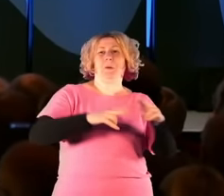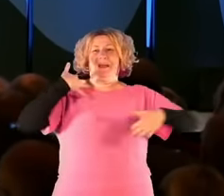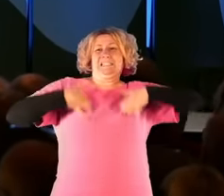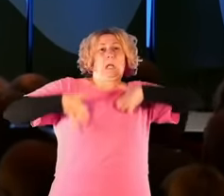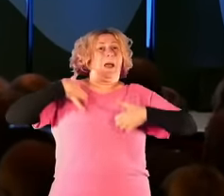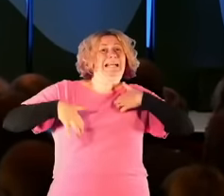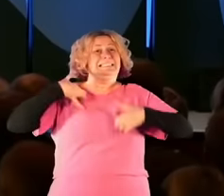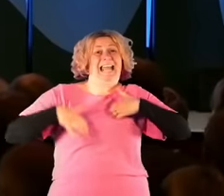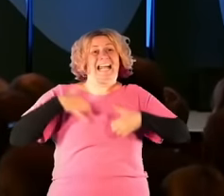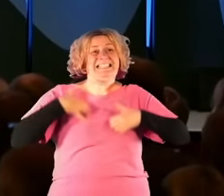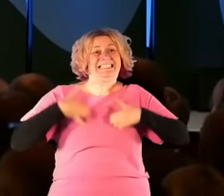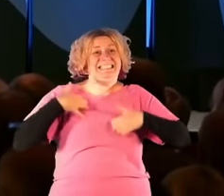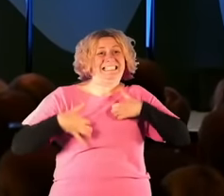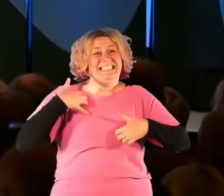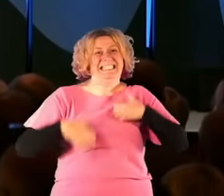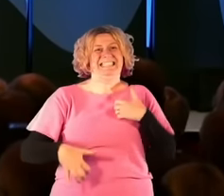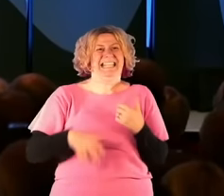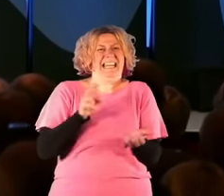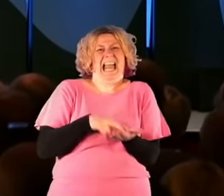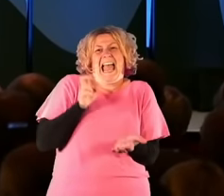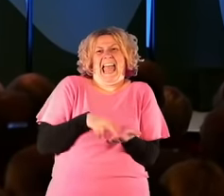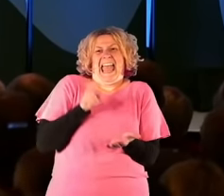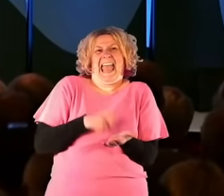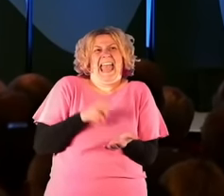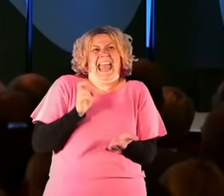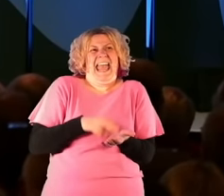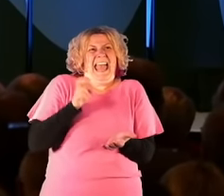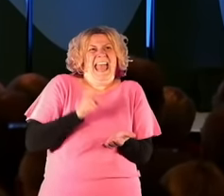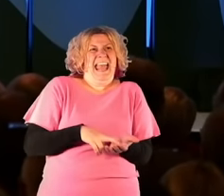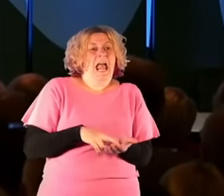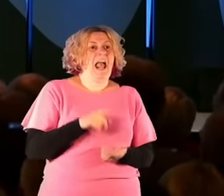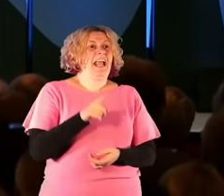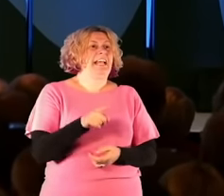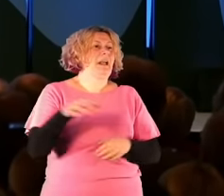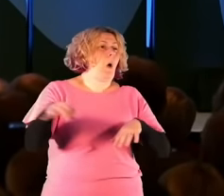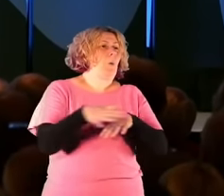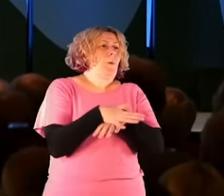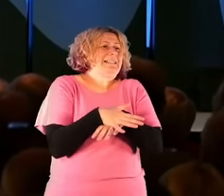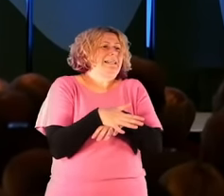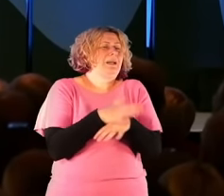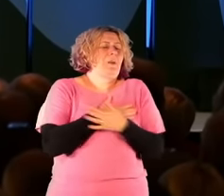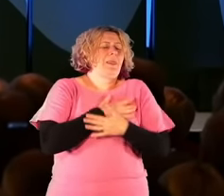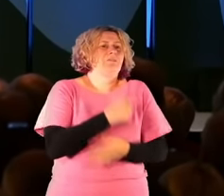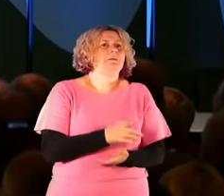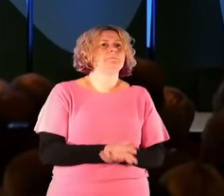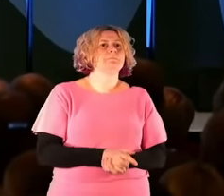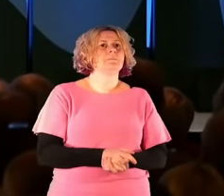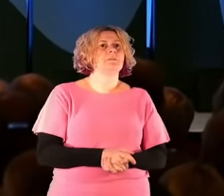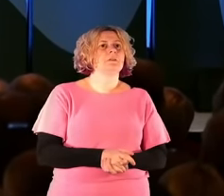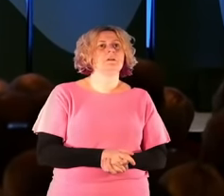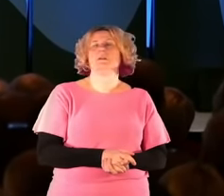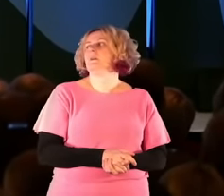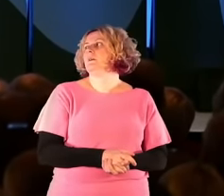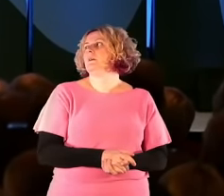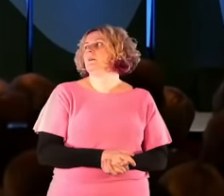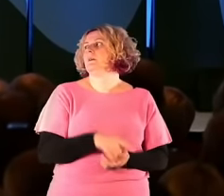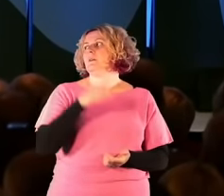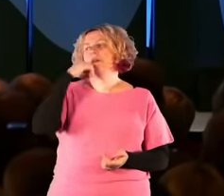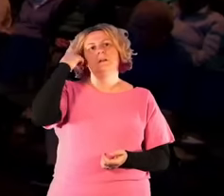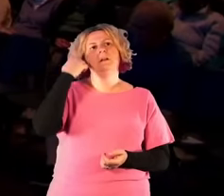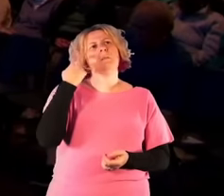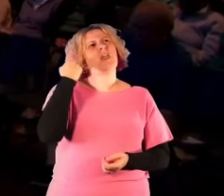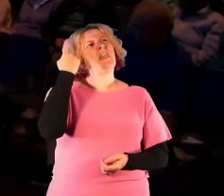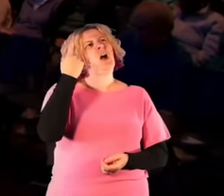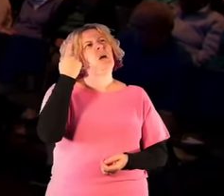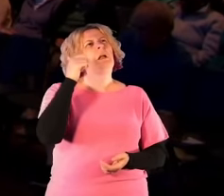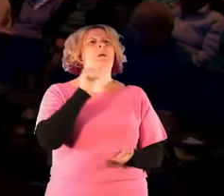excited. He'd be so excited at that wedding, wouldn't he? And then she thought for a minute and she said, but he'll probably be